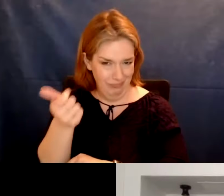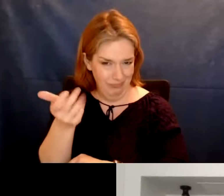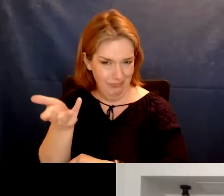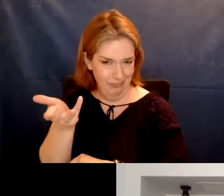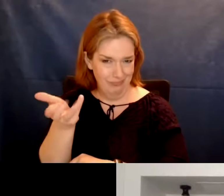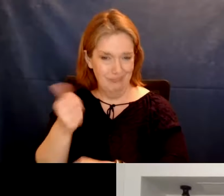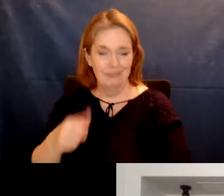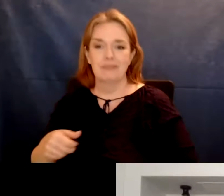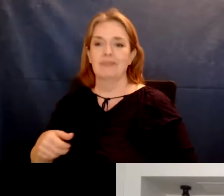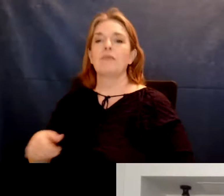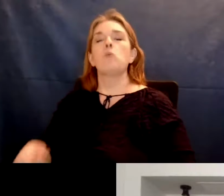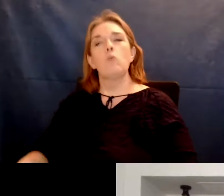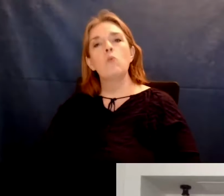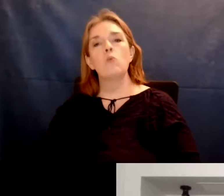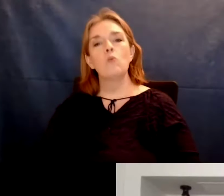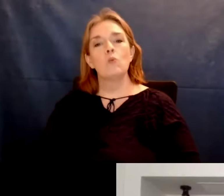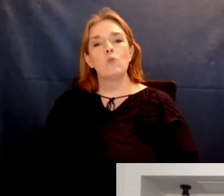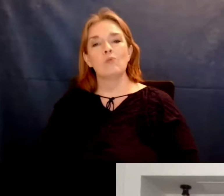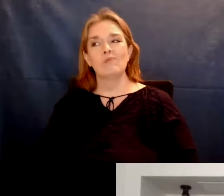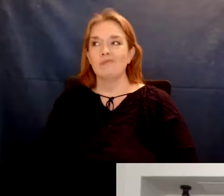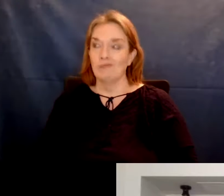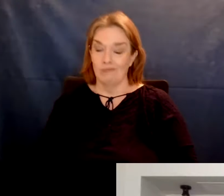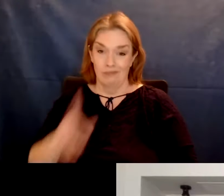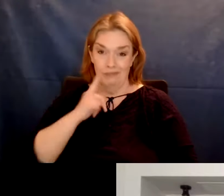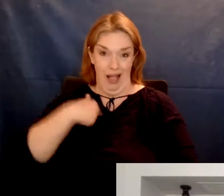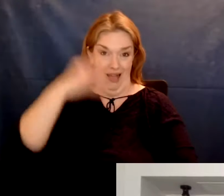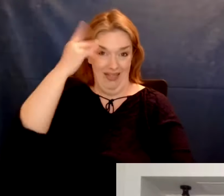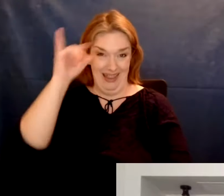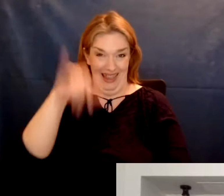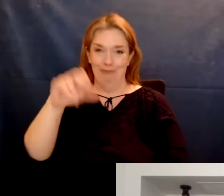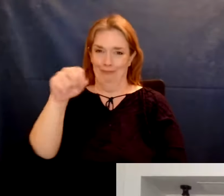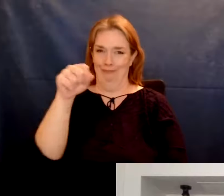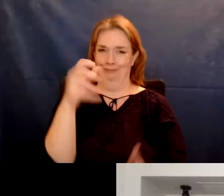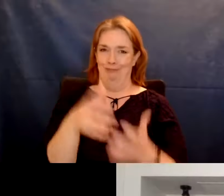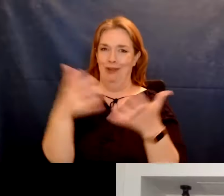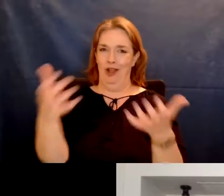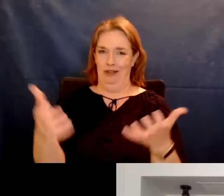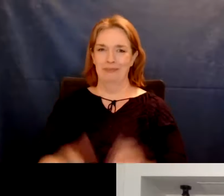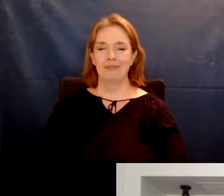I mean, I think I've thought about it a lot, because